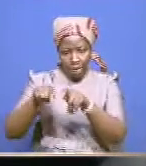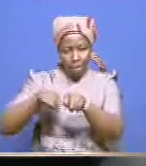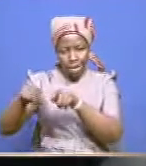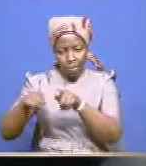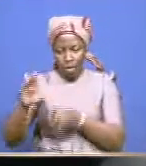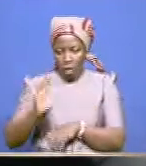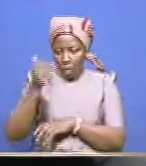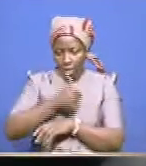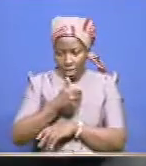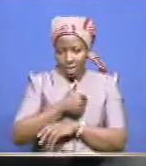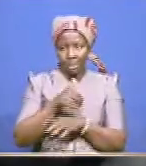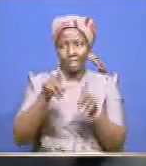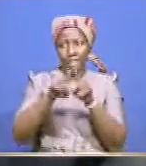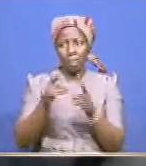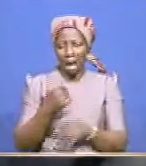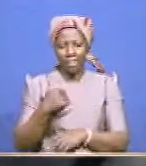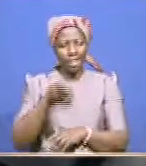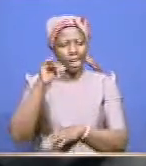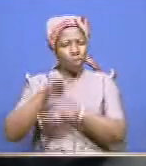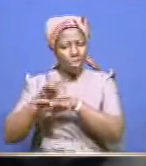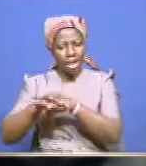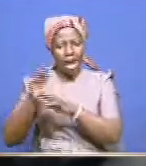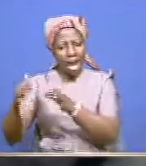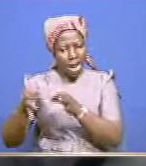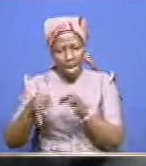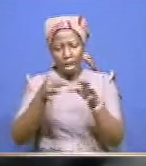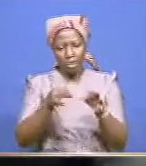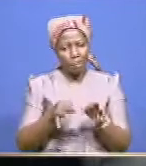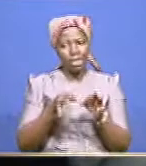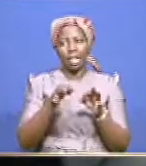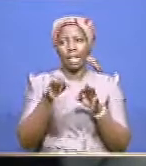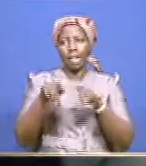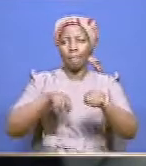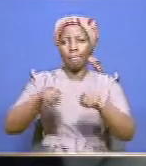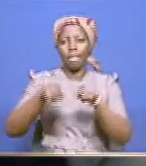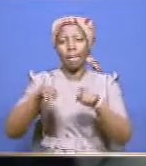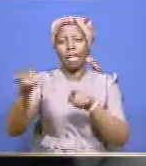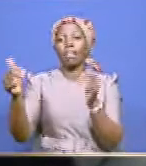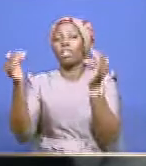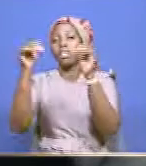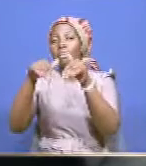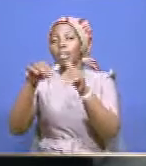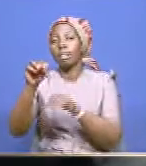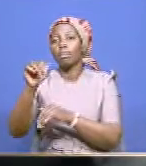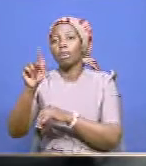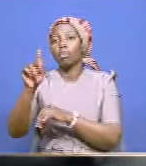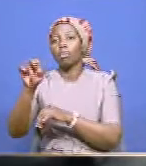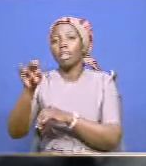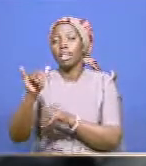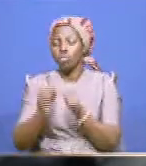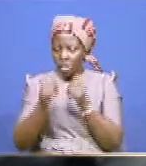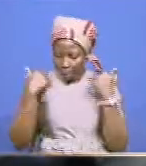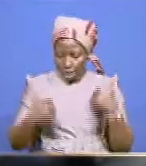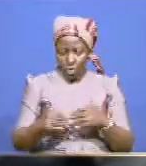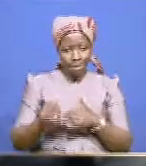committees, and then robust accountability as managed by the county assembly of Makueni, which I preside over.